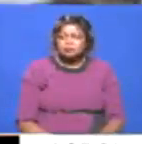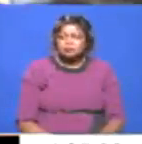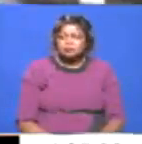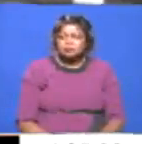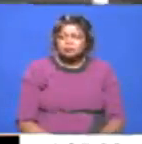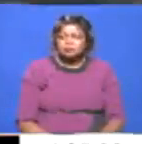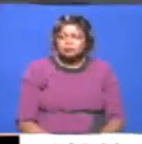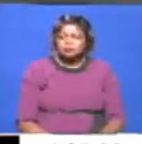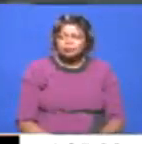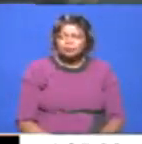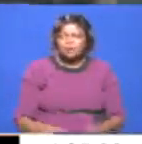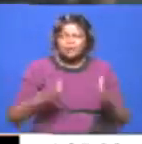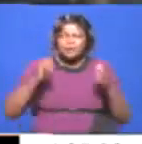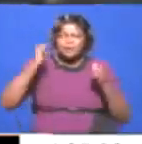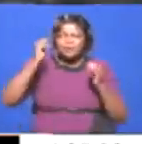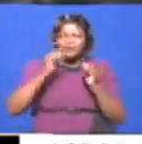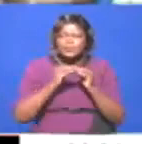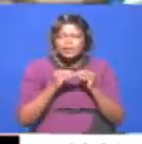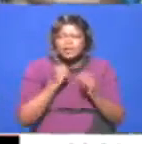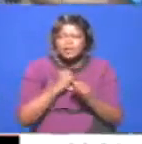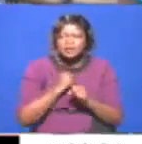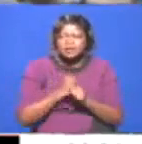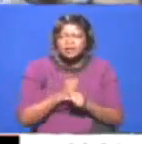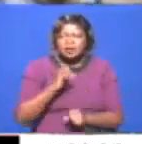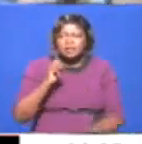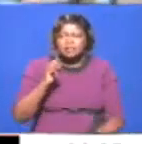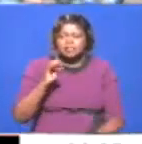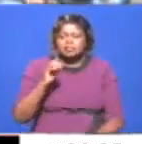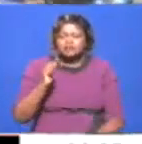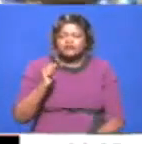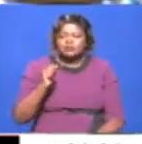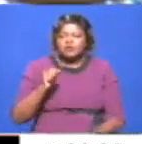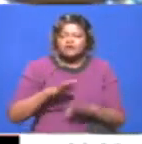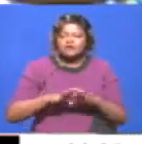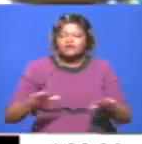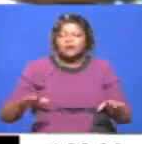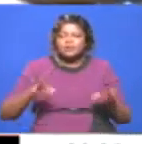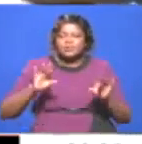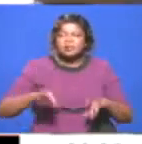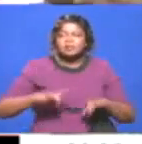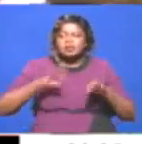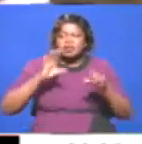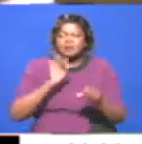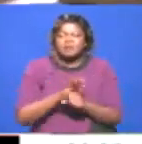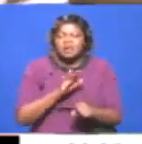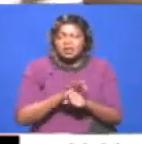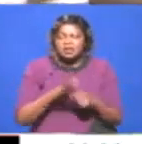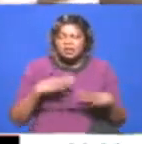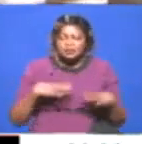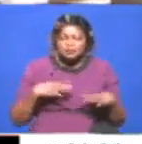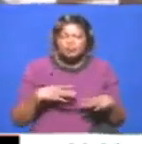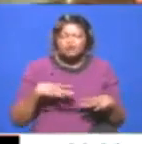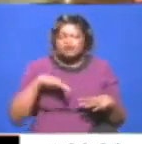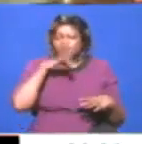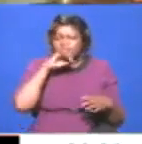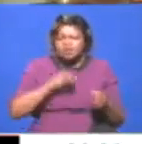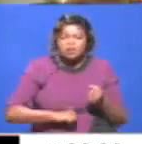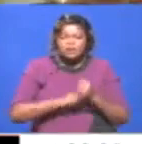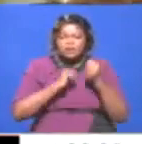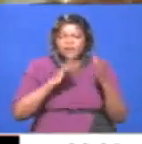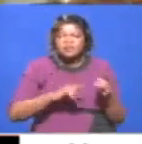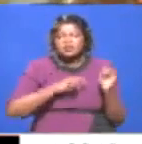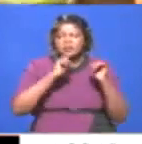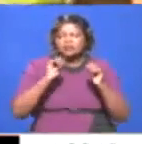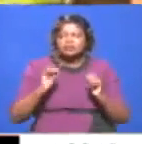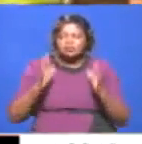In a major political meeting held at Sifa Farm, Kitengela, dozens of Azimio la Umoja supporters turned up to celebrate